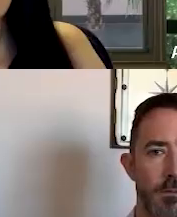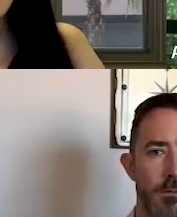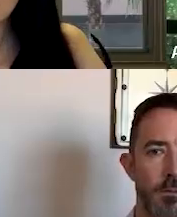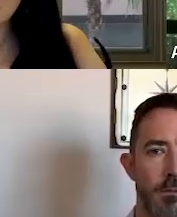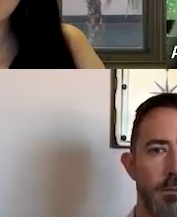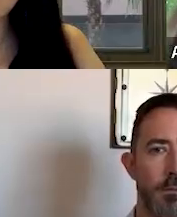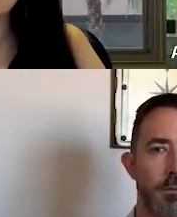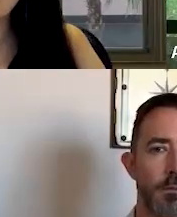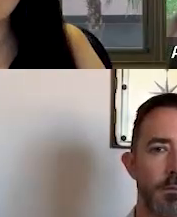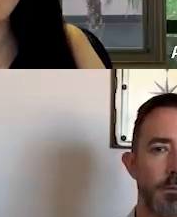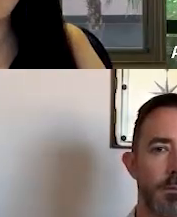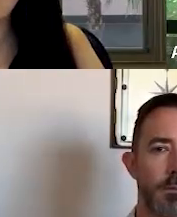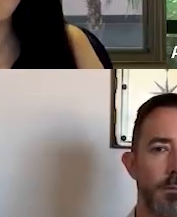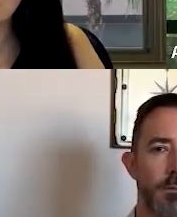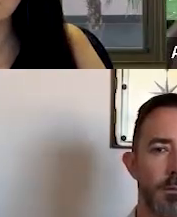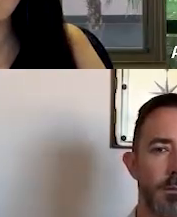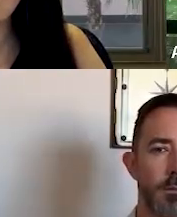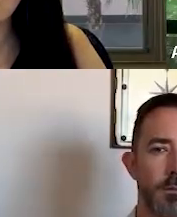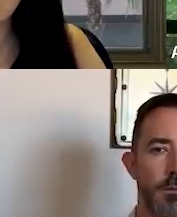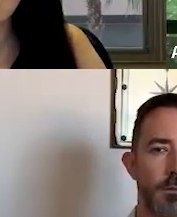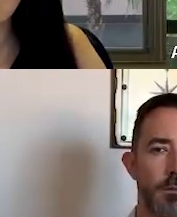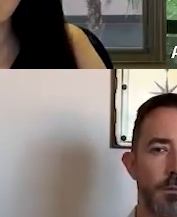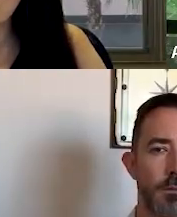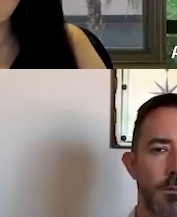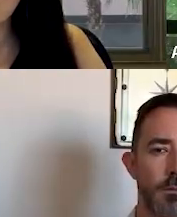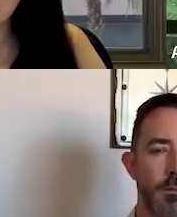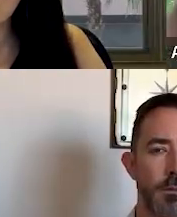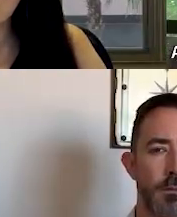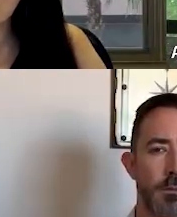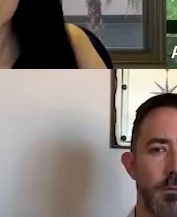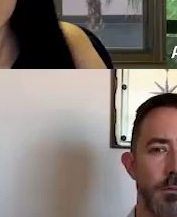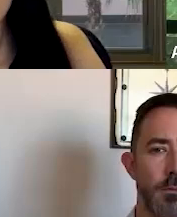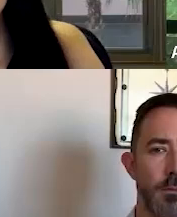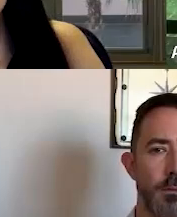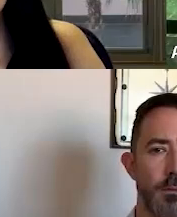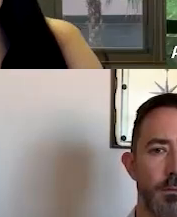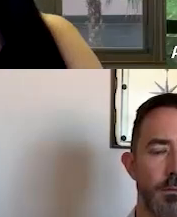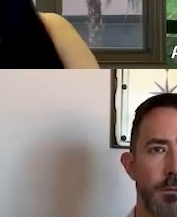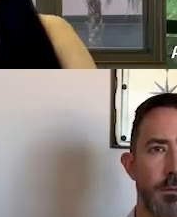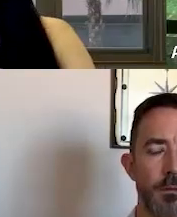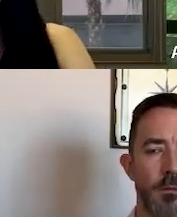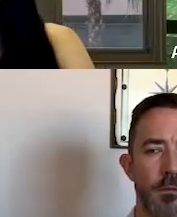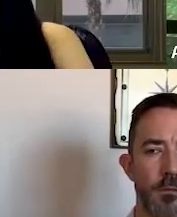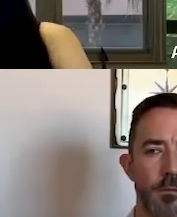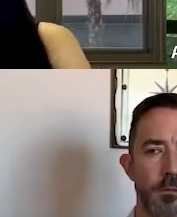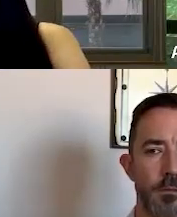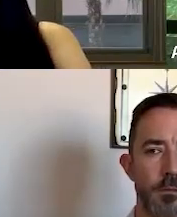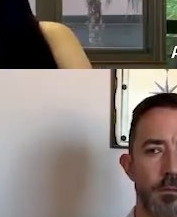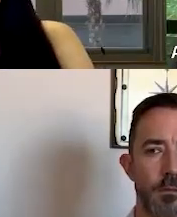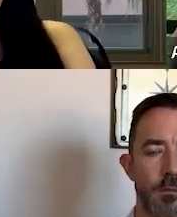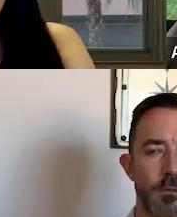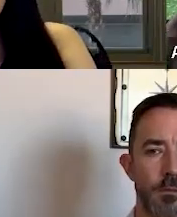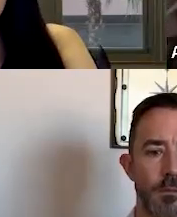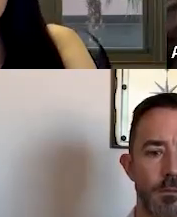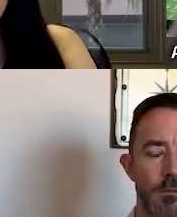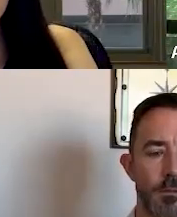lockup. So we have to be careful about the policies and legislation and laws that are happening at the same time that we're trying to